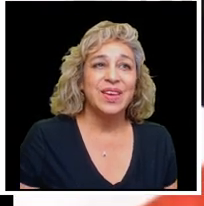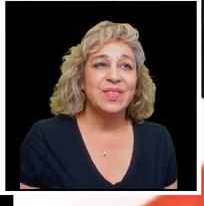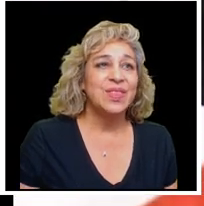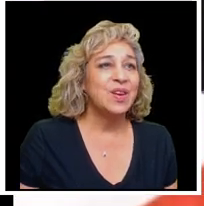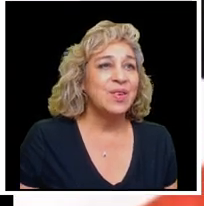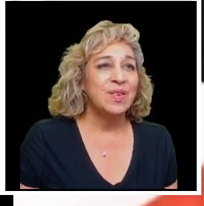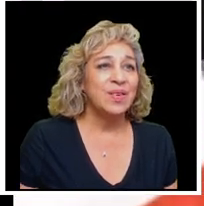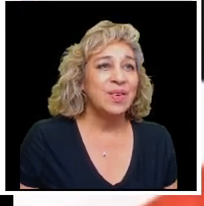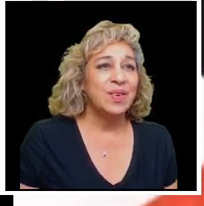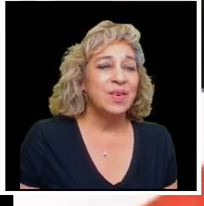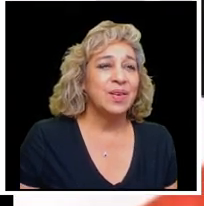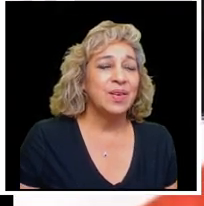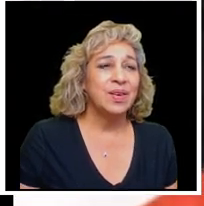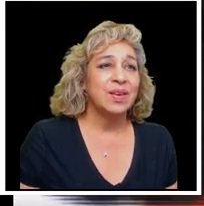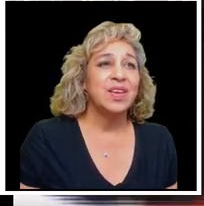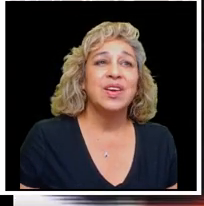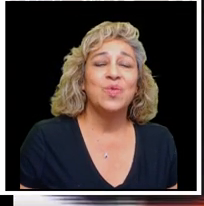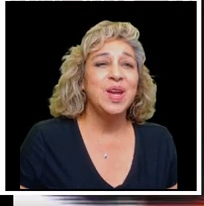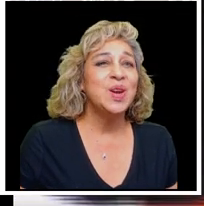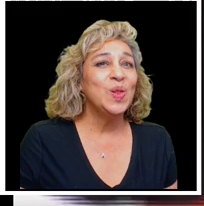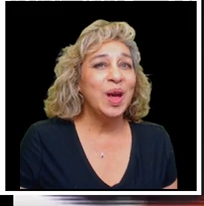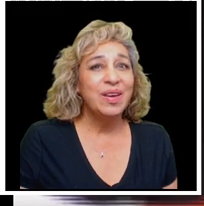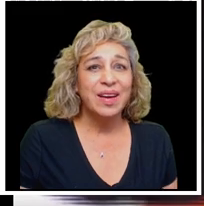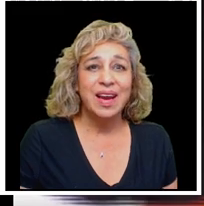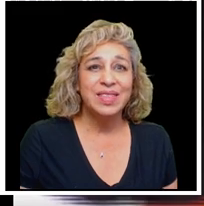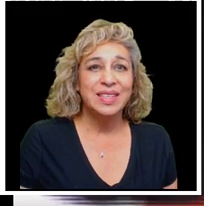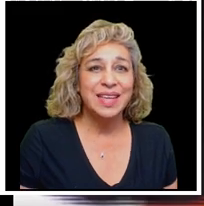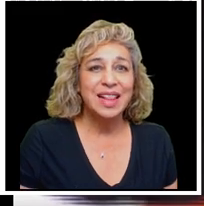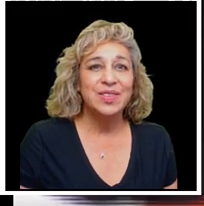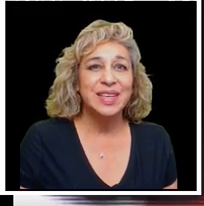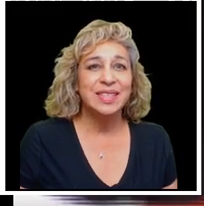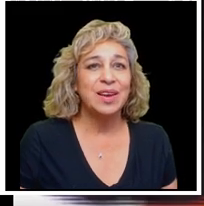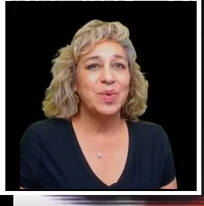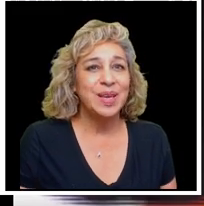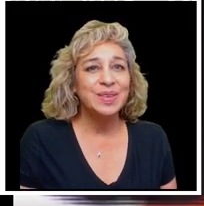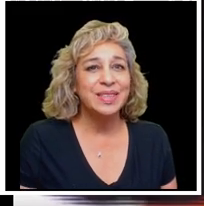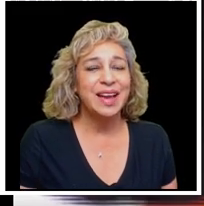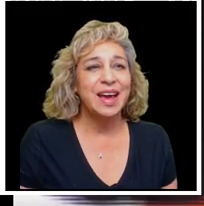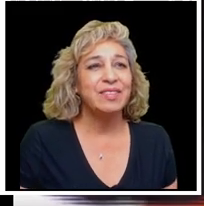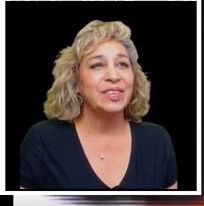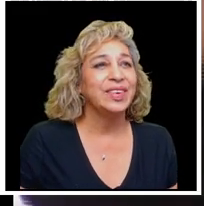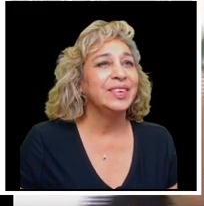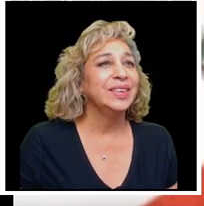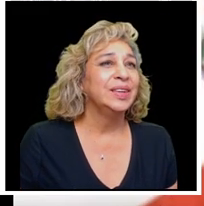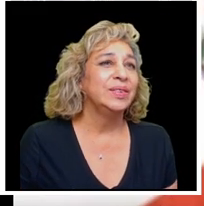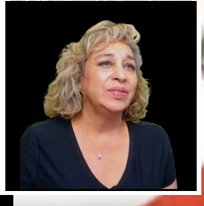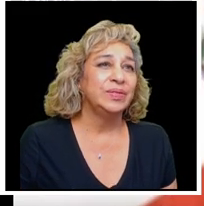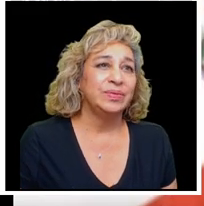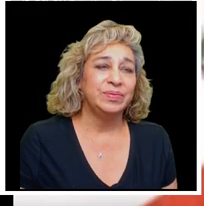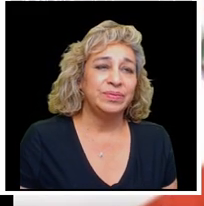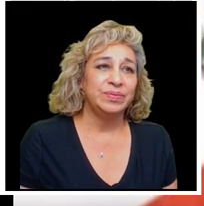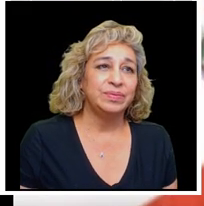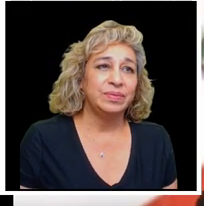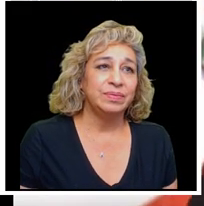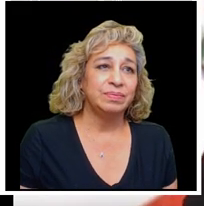then we no longer have the salaries that we used to have